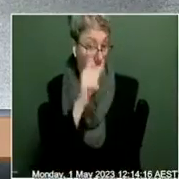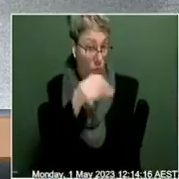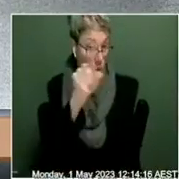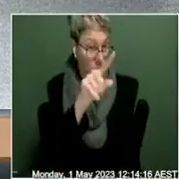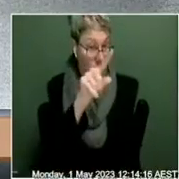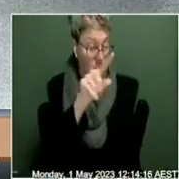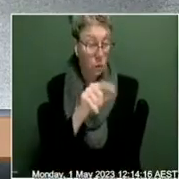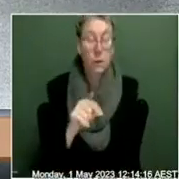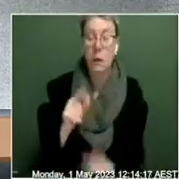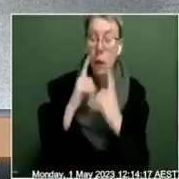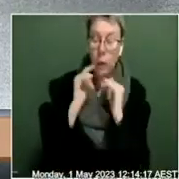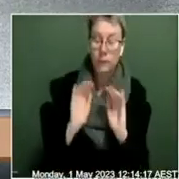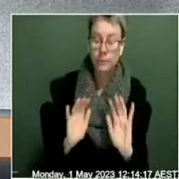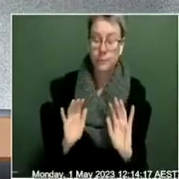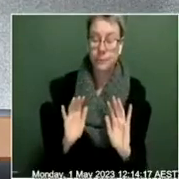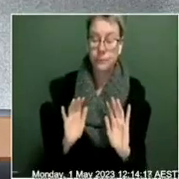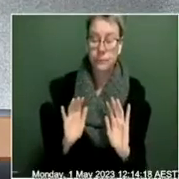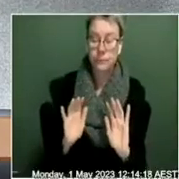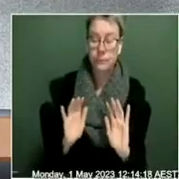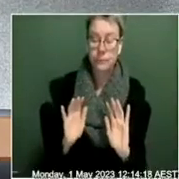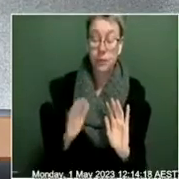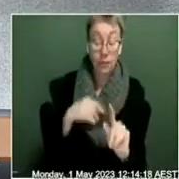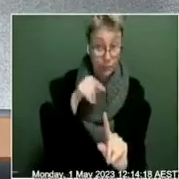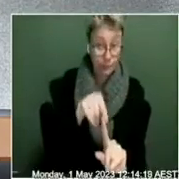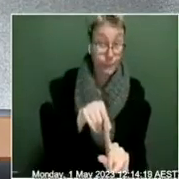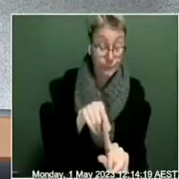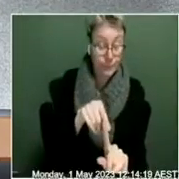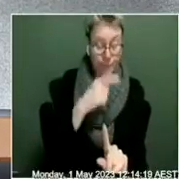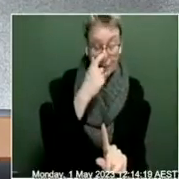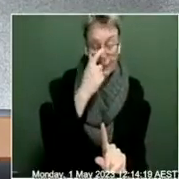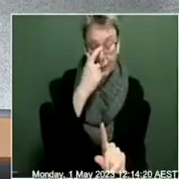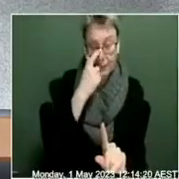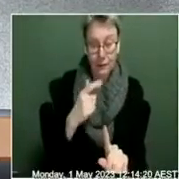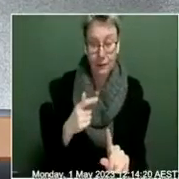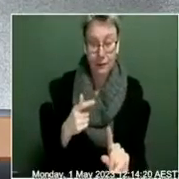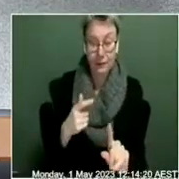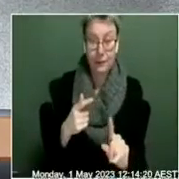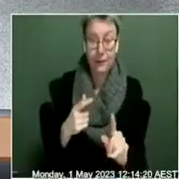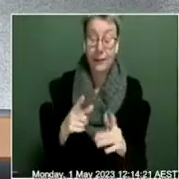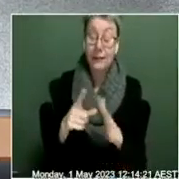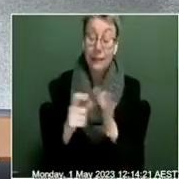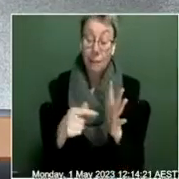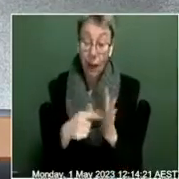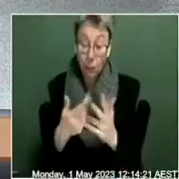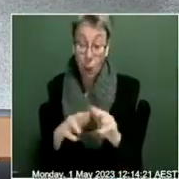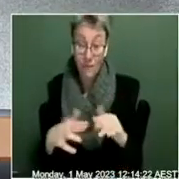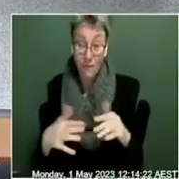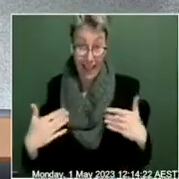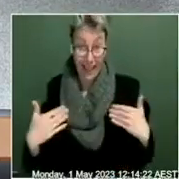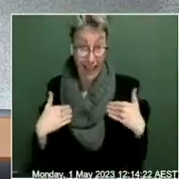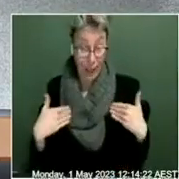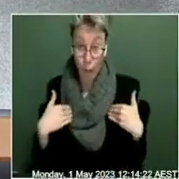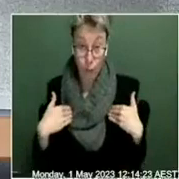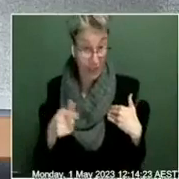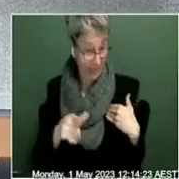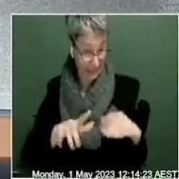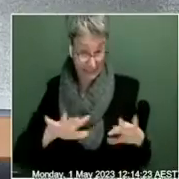Health that proposed 12 as an appropriate age of criminal responsibility. No, we did not.